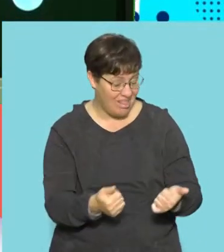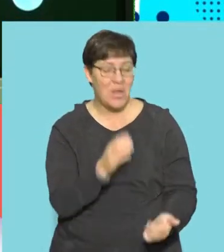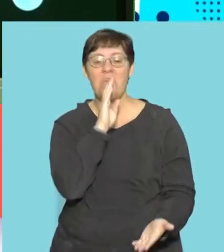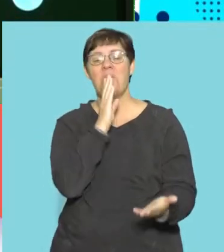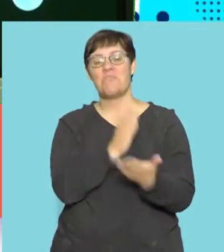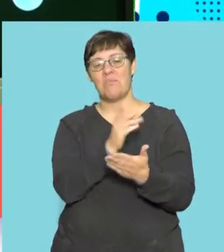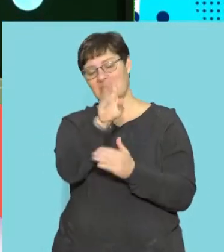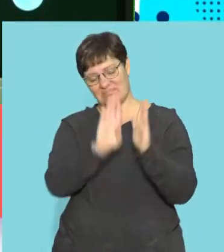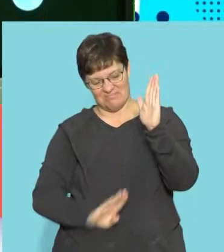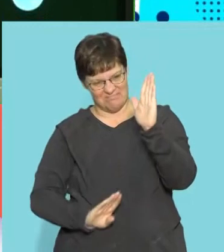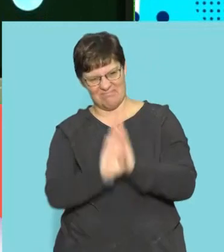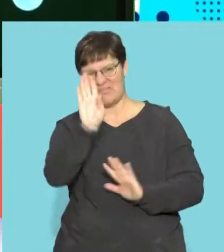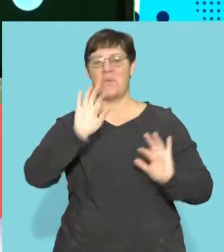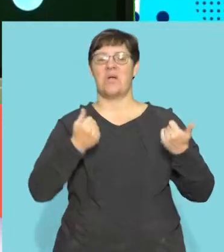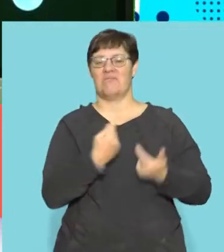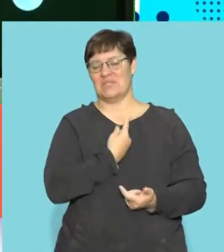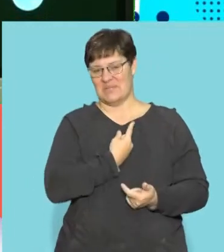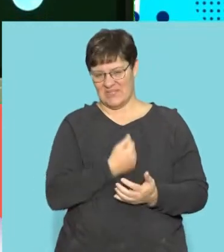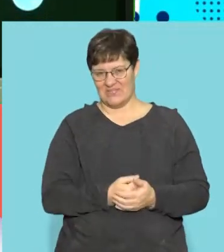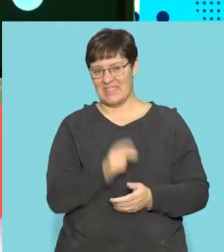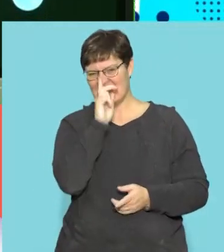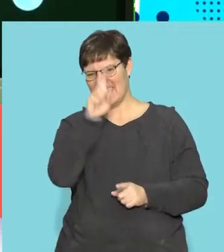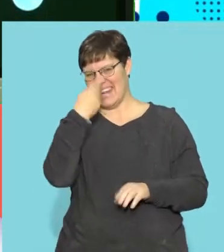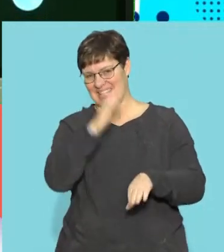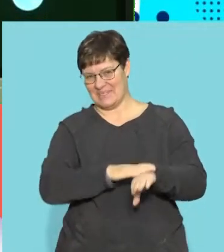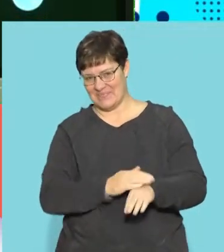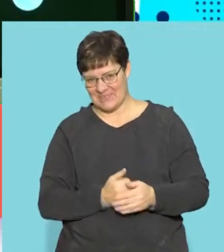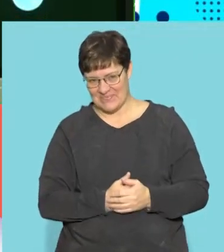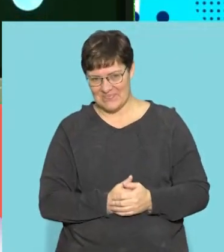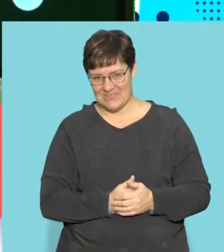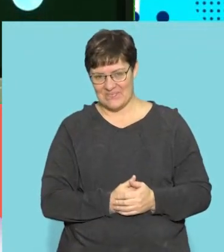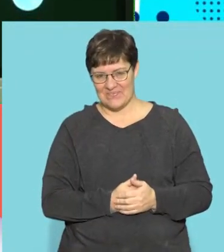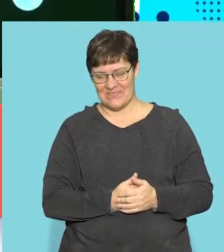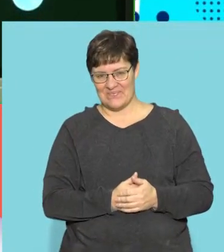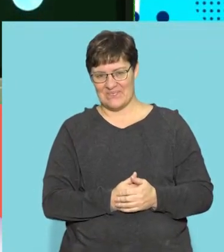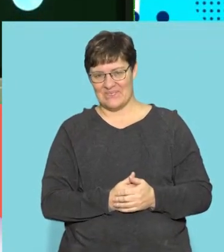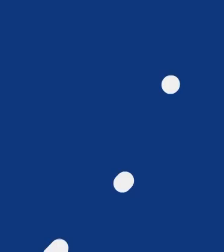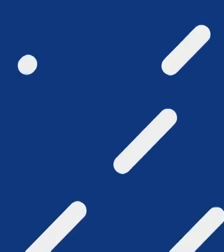you do it well, I promise it's going to be well to you. Until next time.